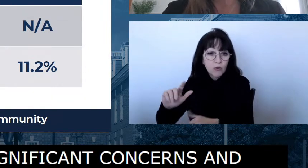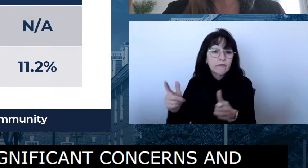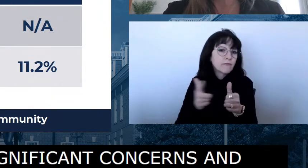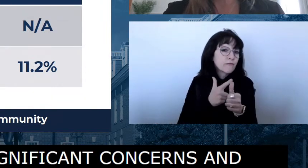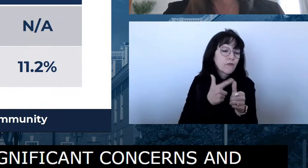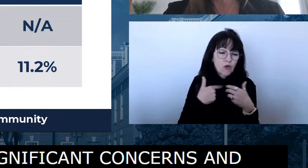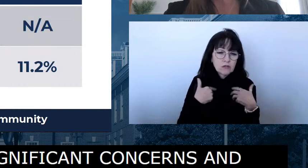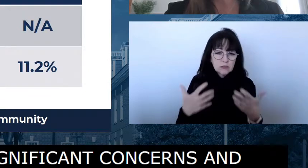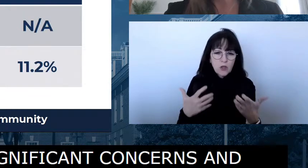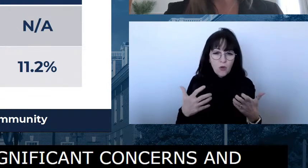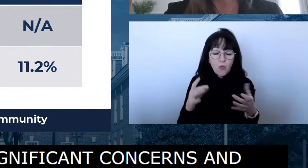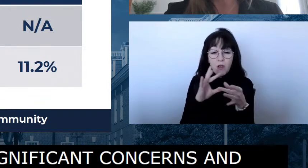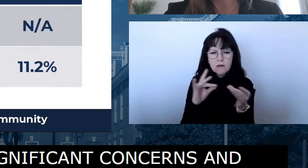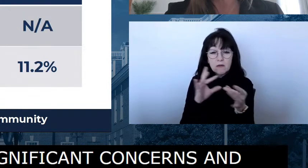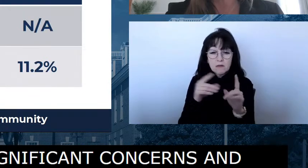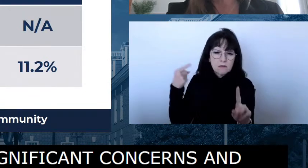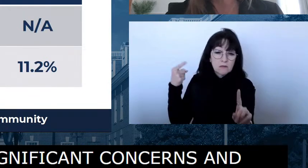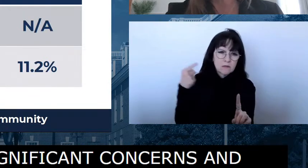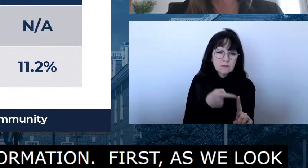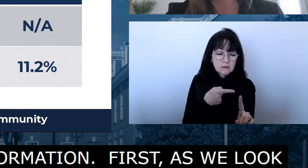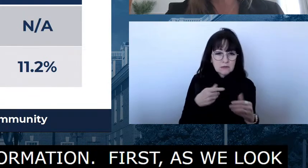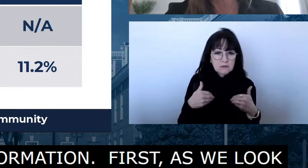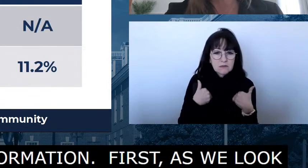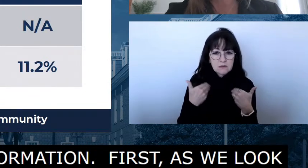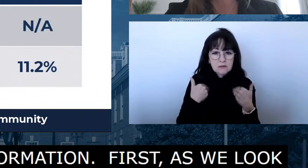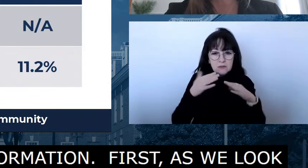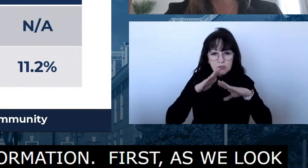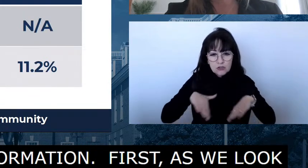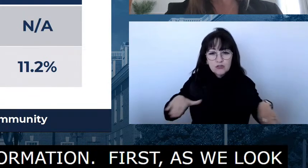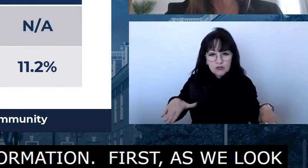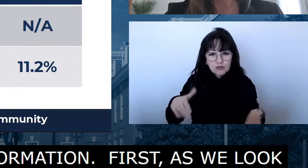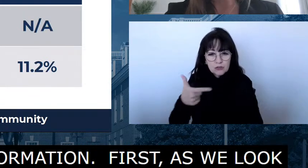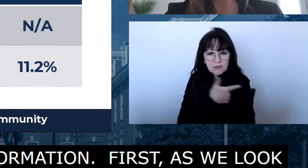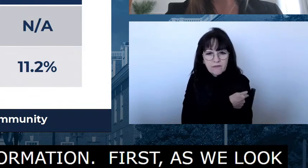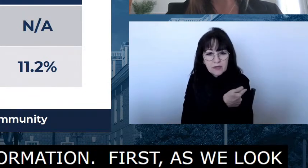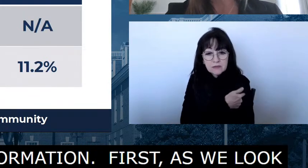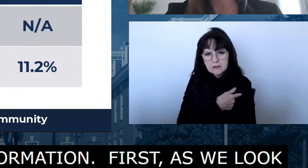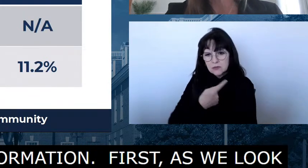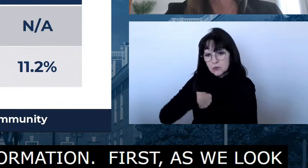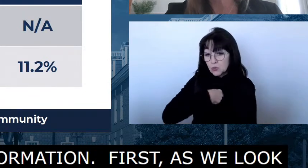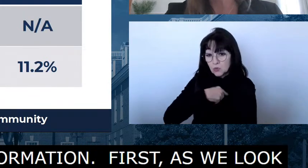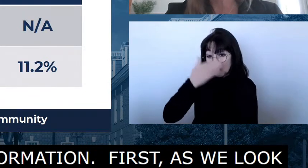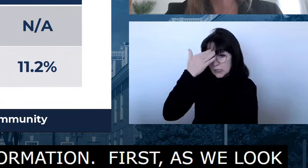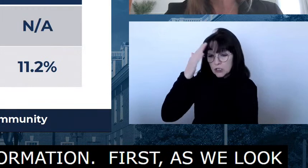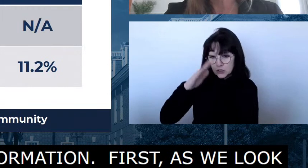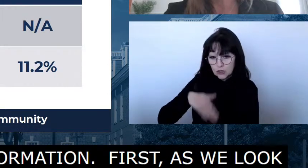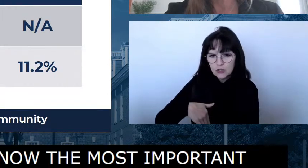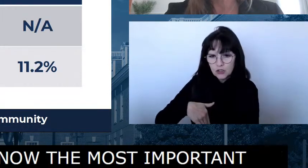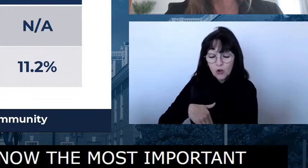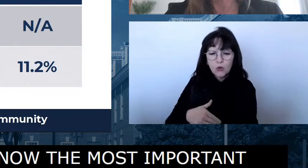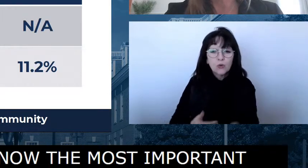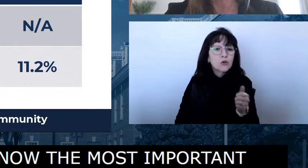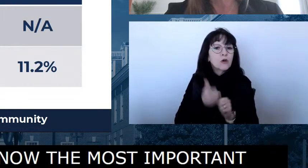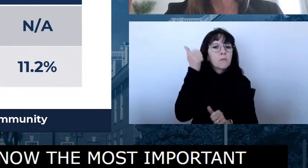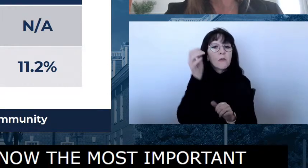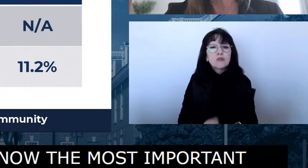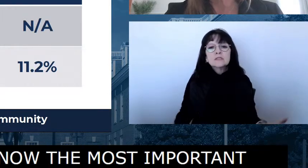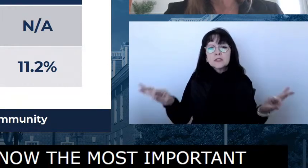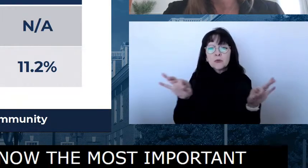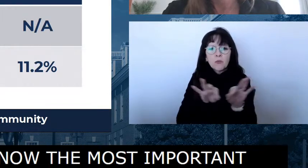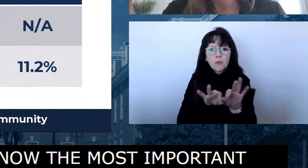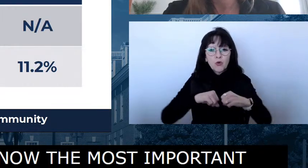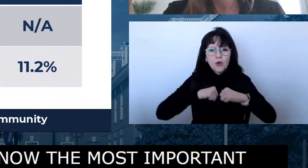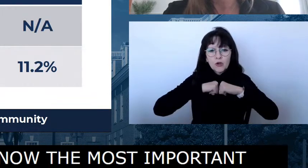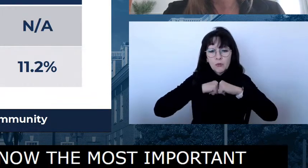it's important. We know that the most important way to protect ourselves and our kids is